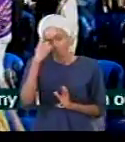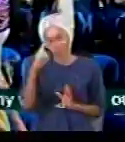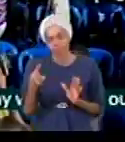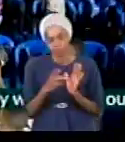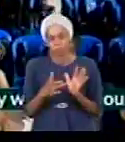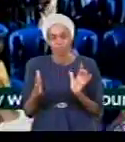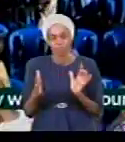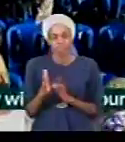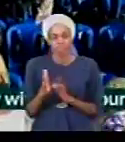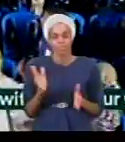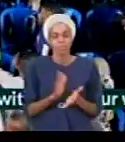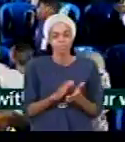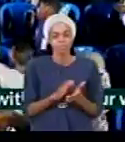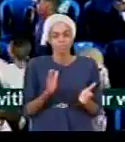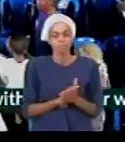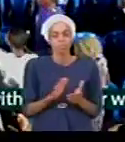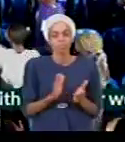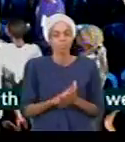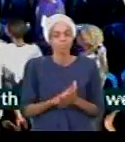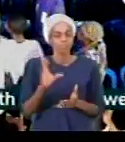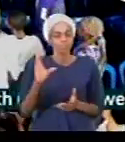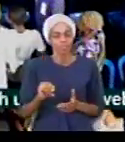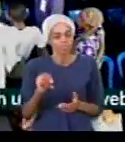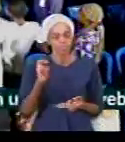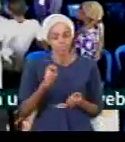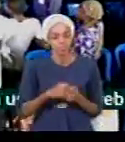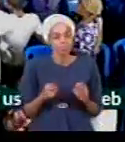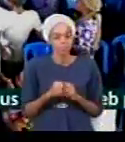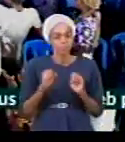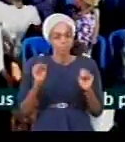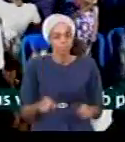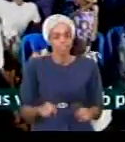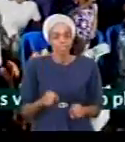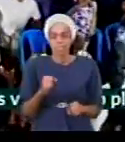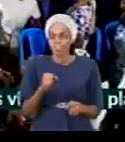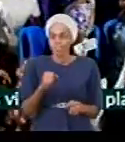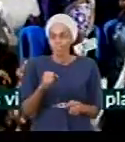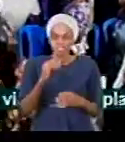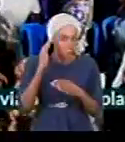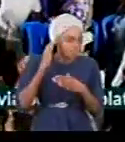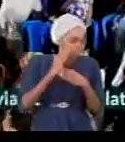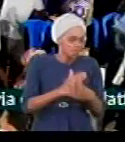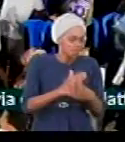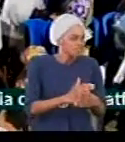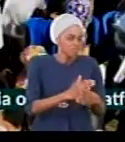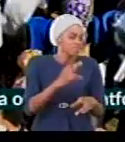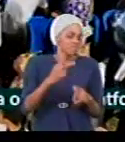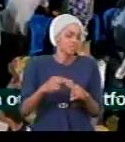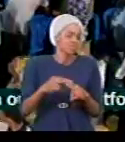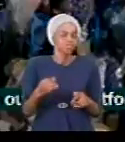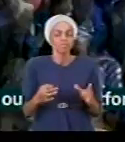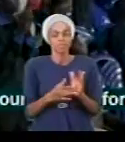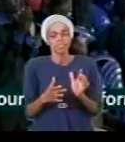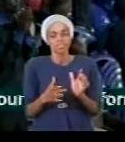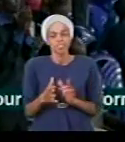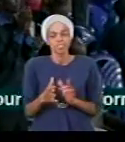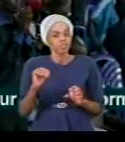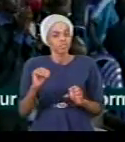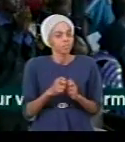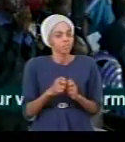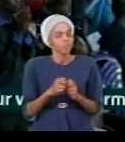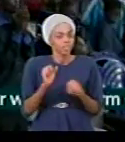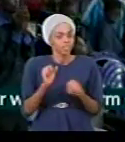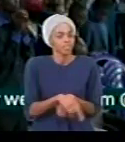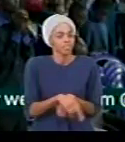of Jesus. God has highly exalted that name. And you heard it from